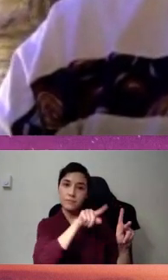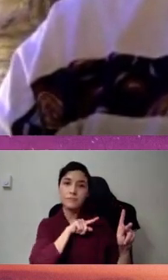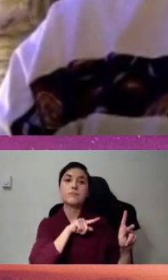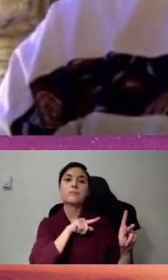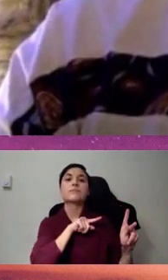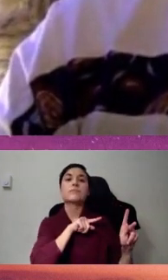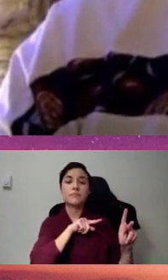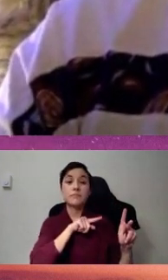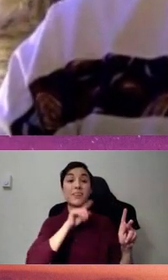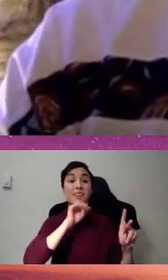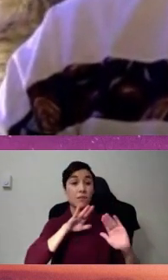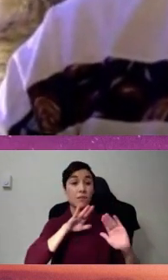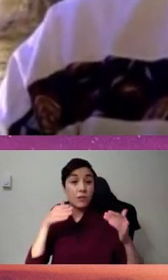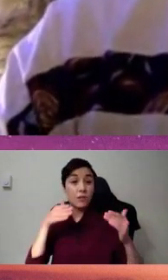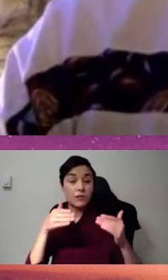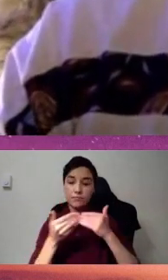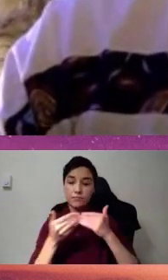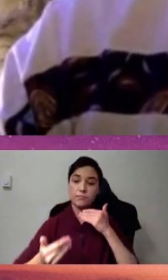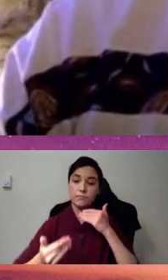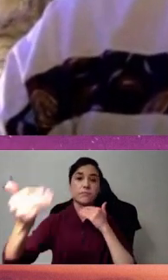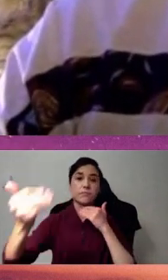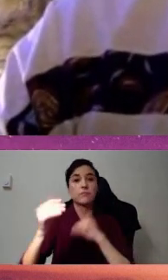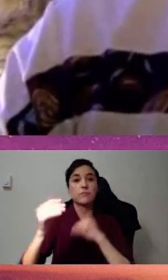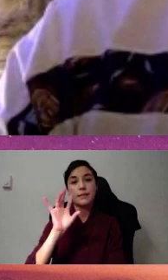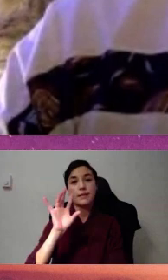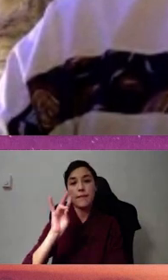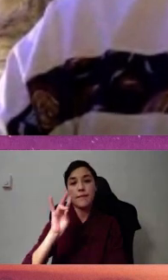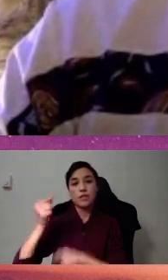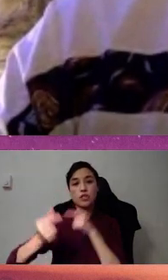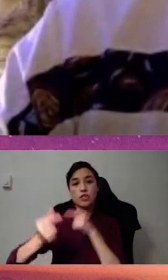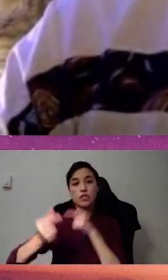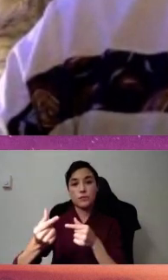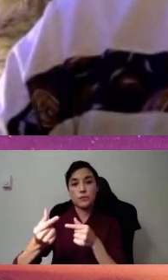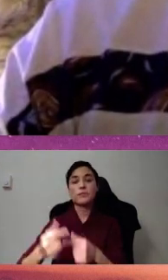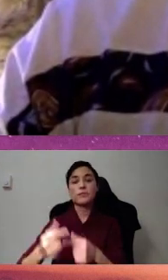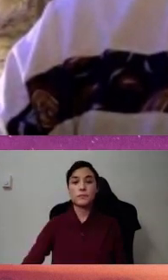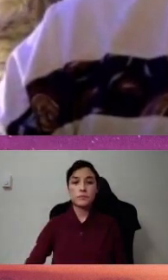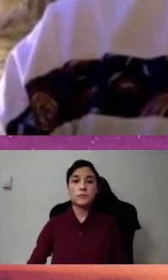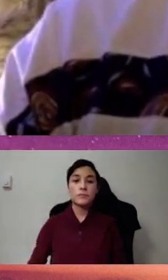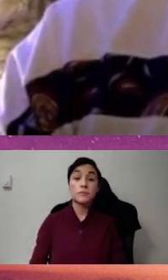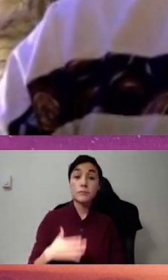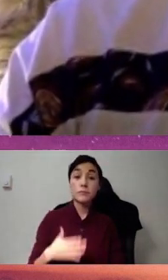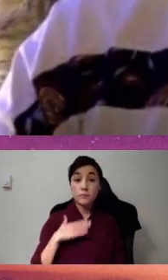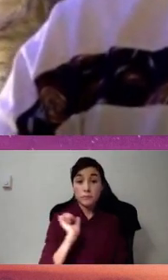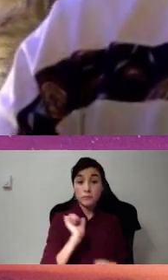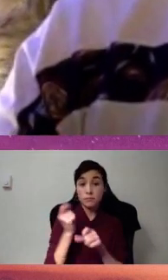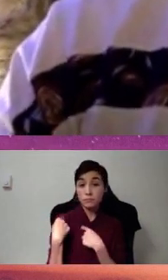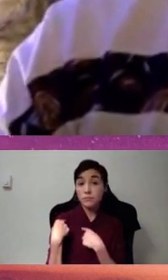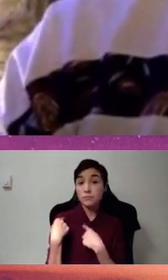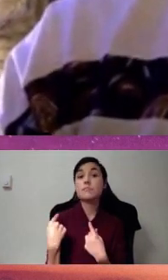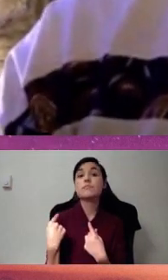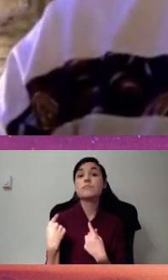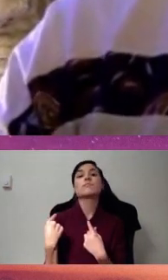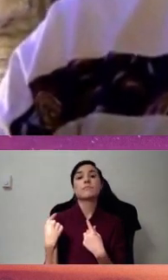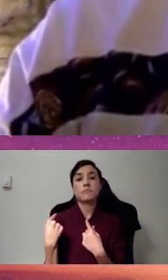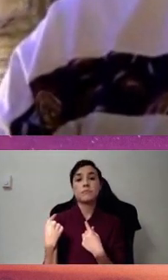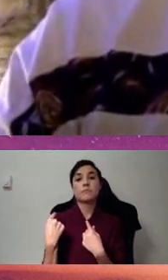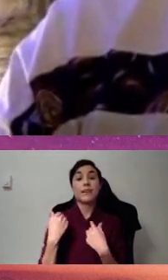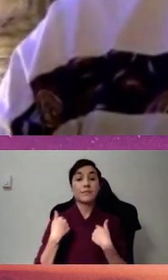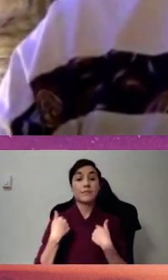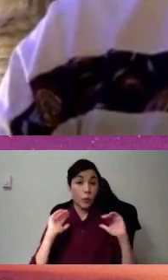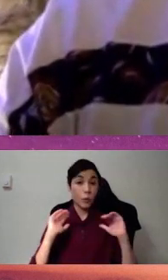centrally on the next 7 generations. And my work since then has focused centrally on the next